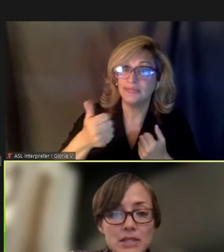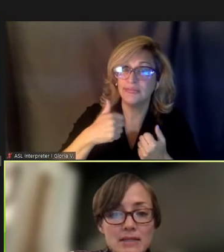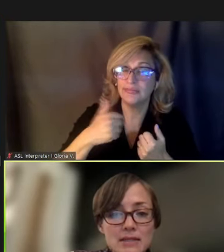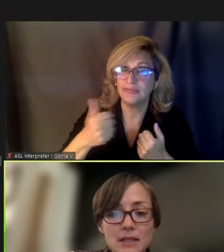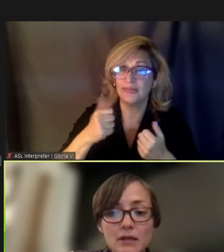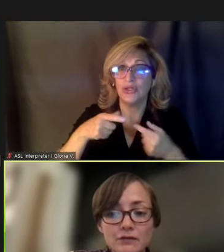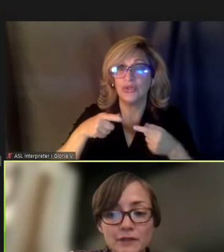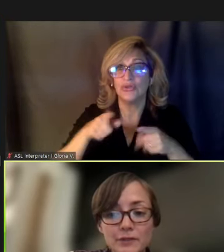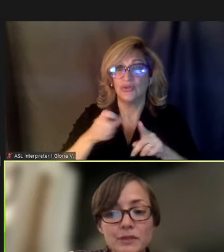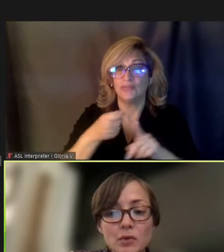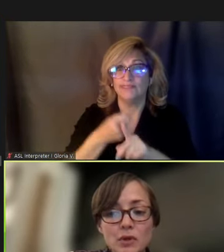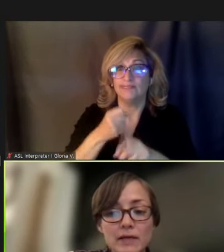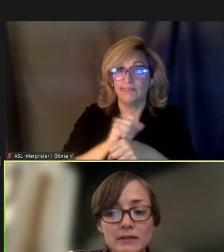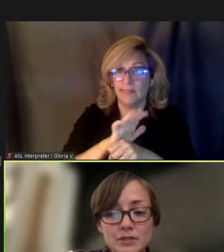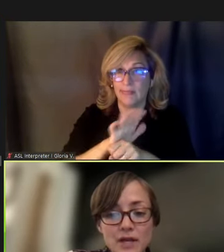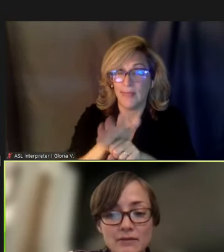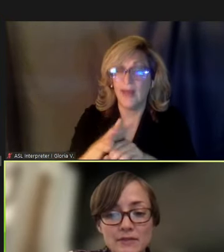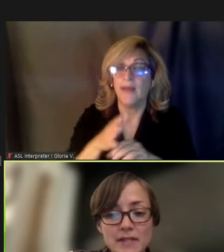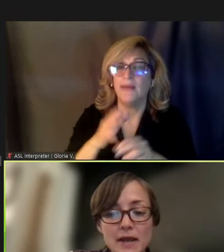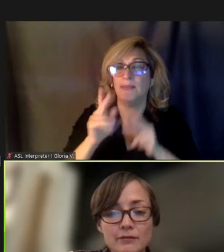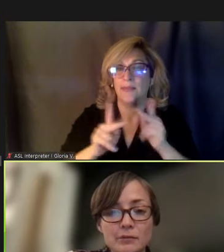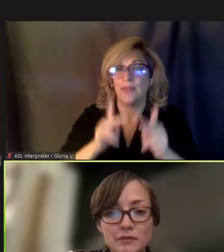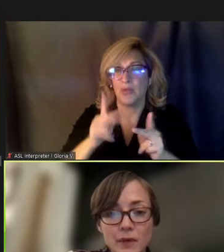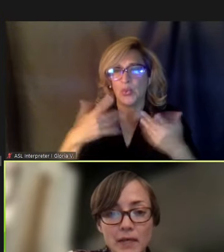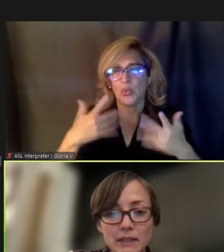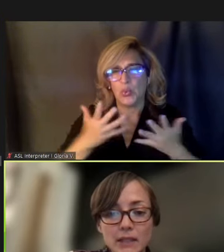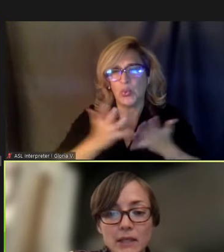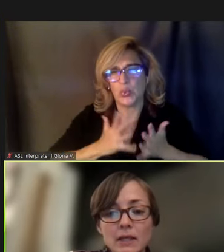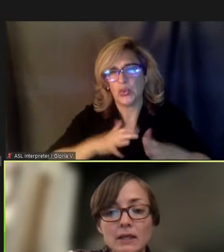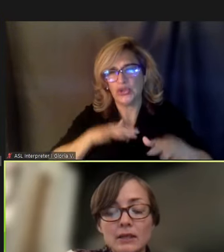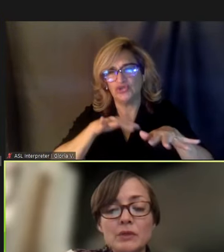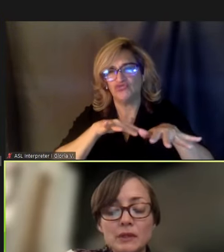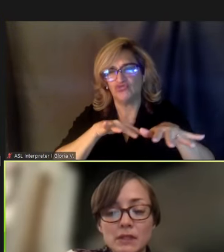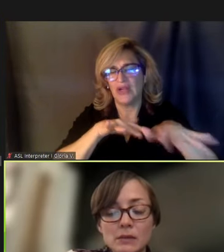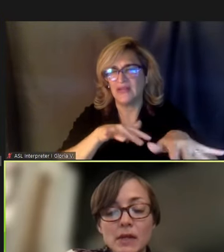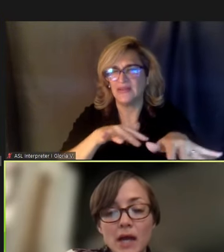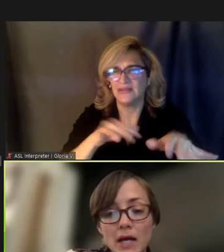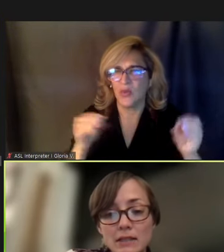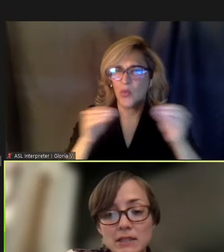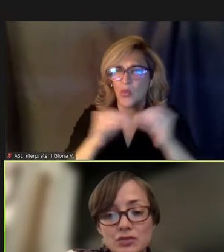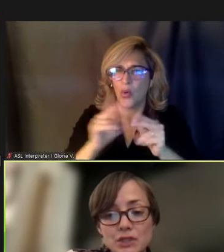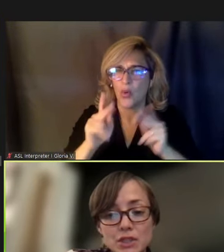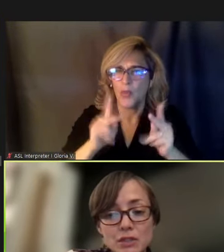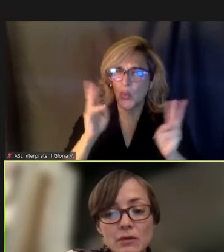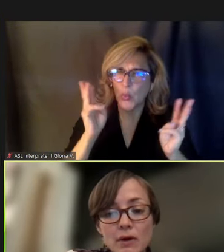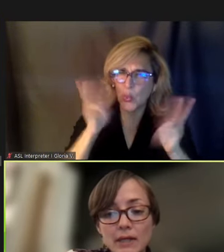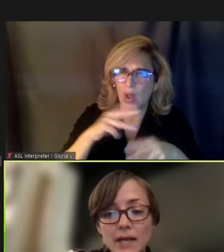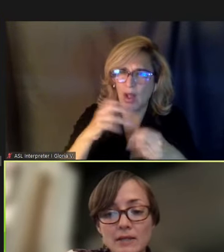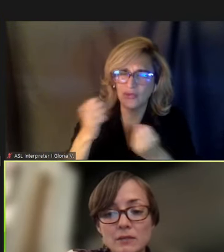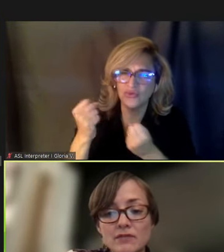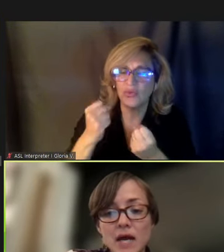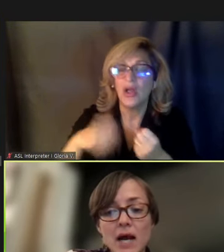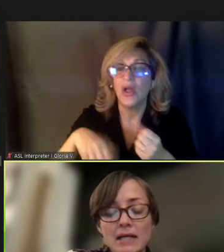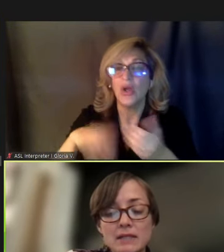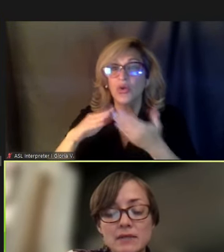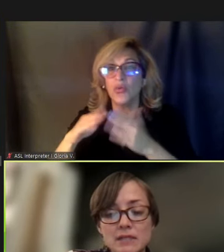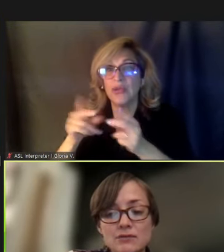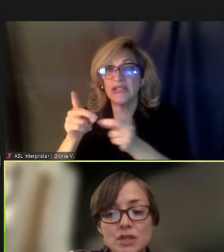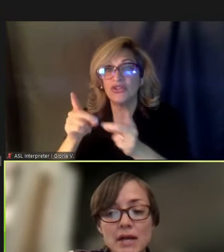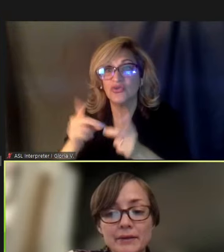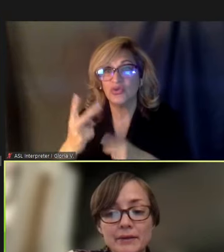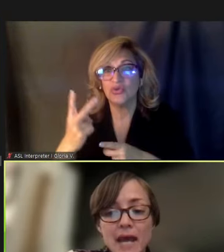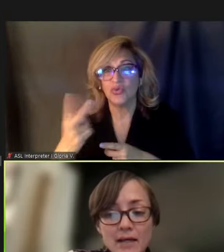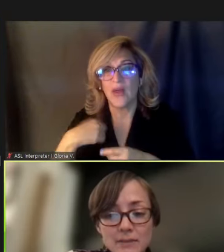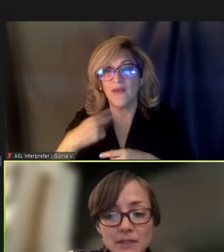more congested and filled with more reckless drivers than ever before. Community District 2 already has one of the highest rates